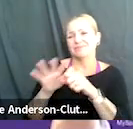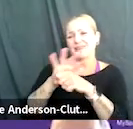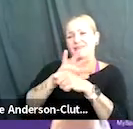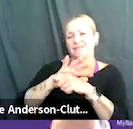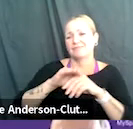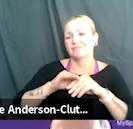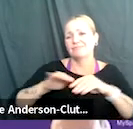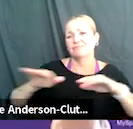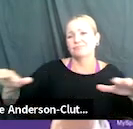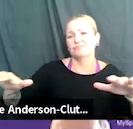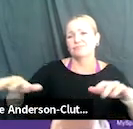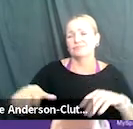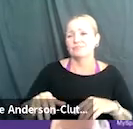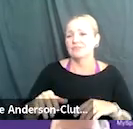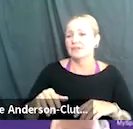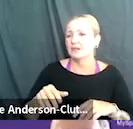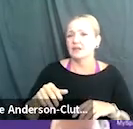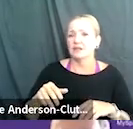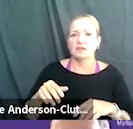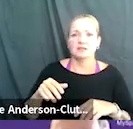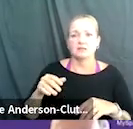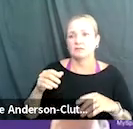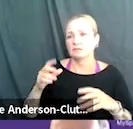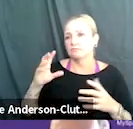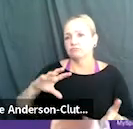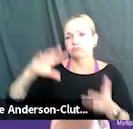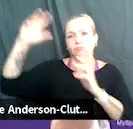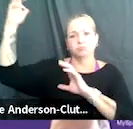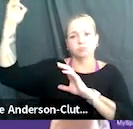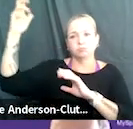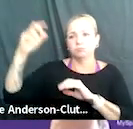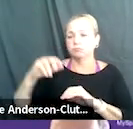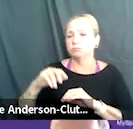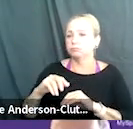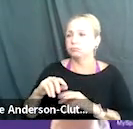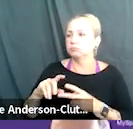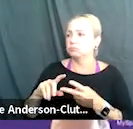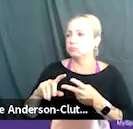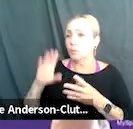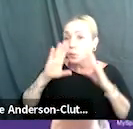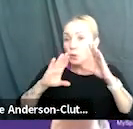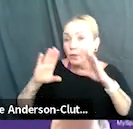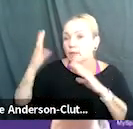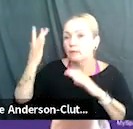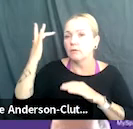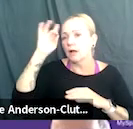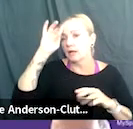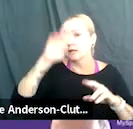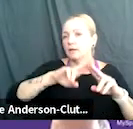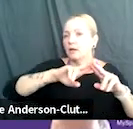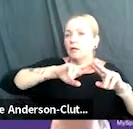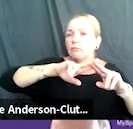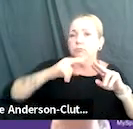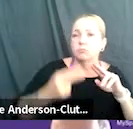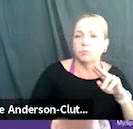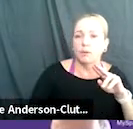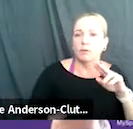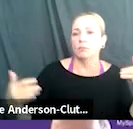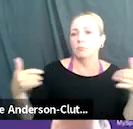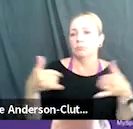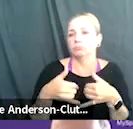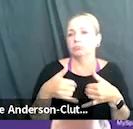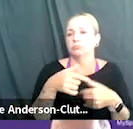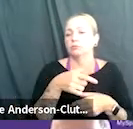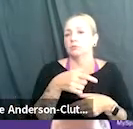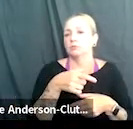going on, and I think they were really frantic about what was happening and the fact that he had lost quite a bit of weight. And I think they were more concerned initially, anyway, with just getting him to put